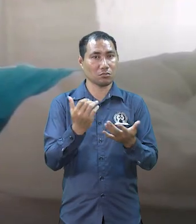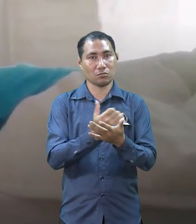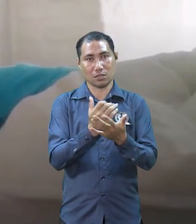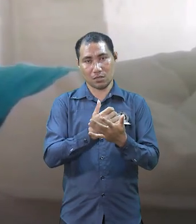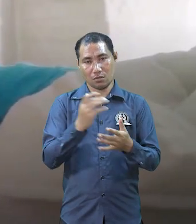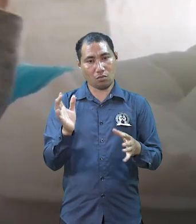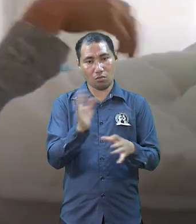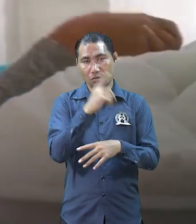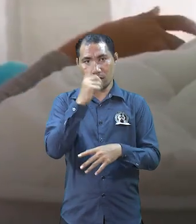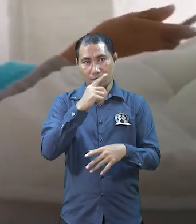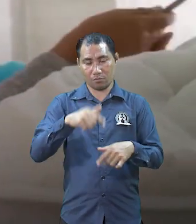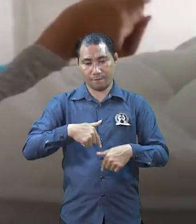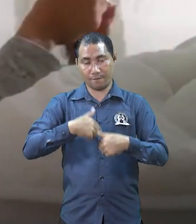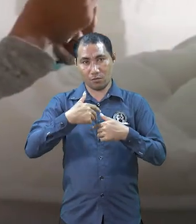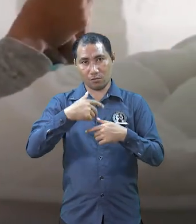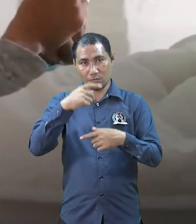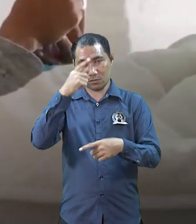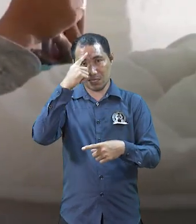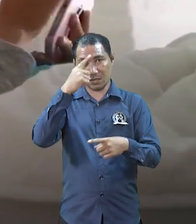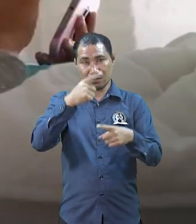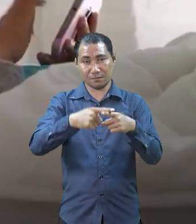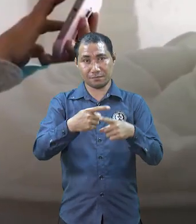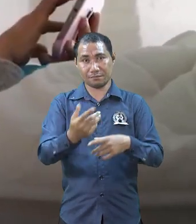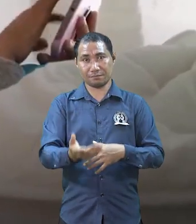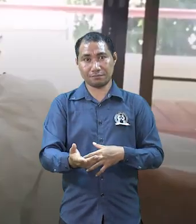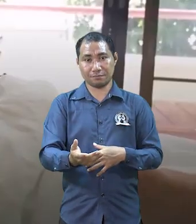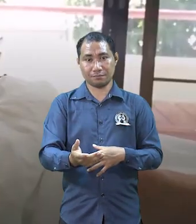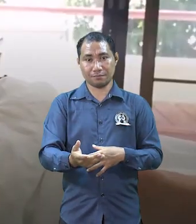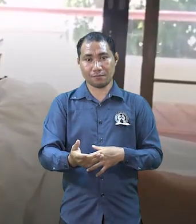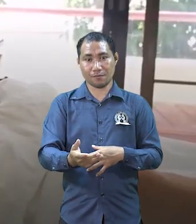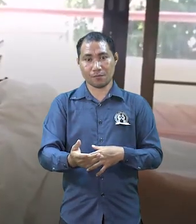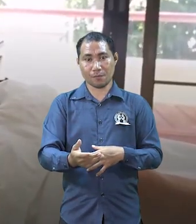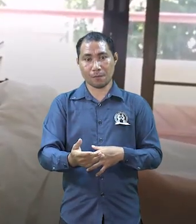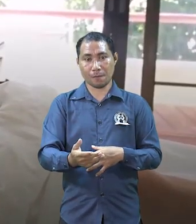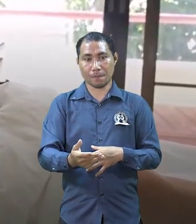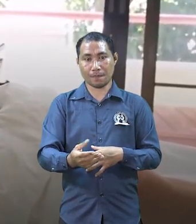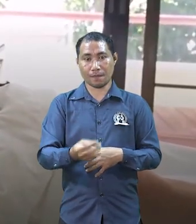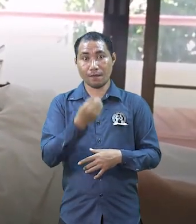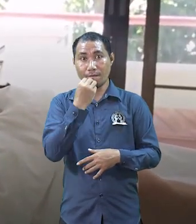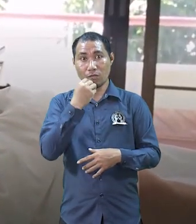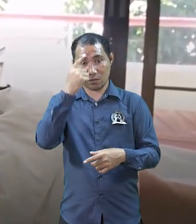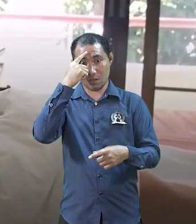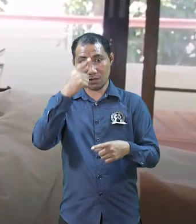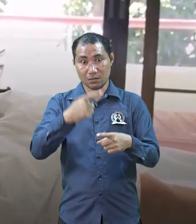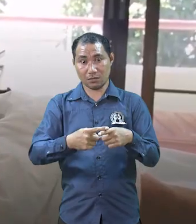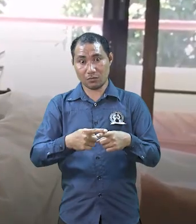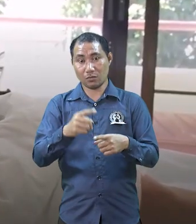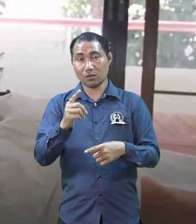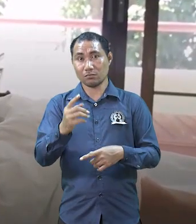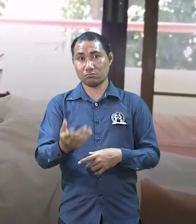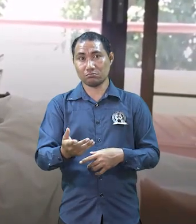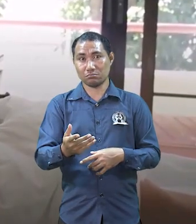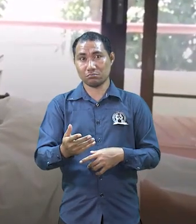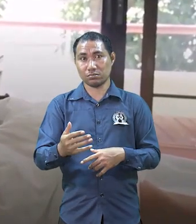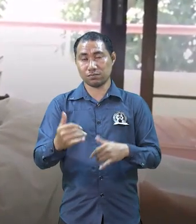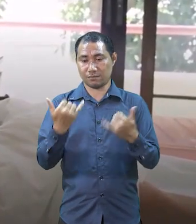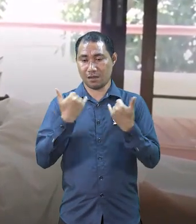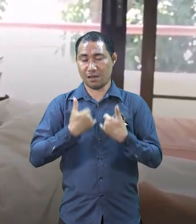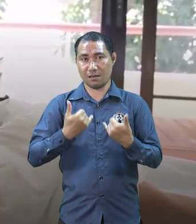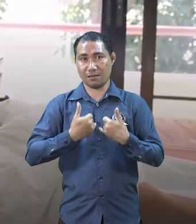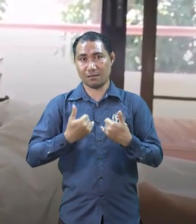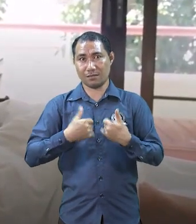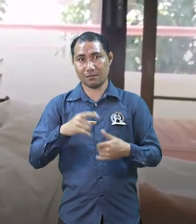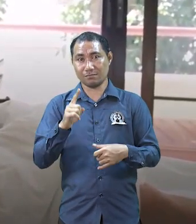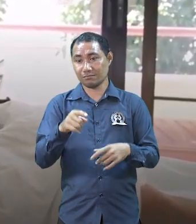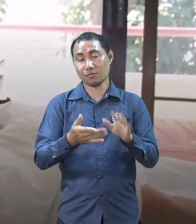which can cause you to feel like you have the flu. Food illnesses can also cause serious health problems,